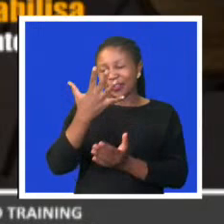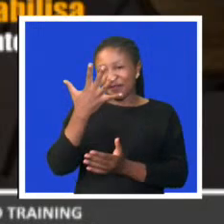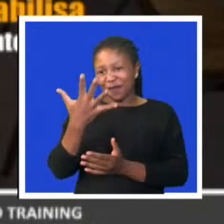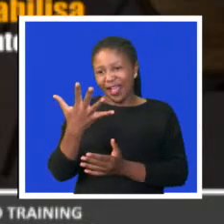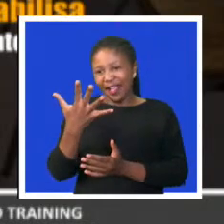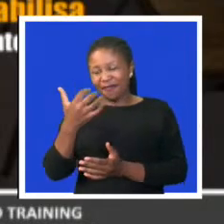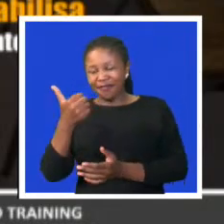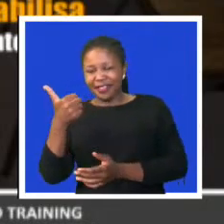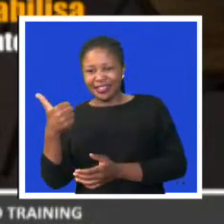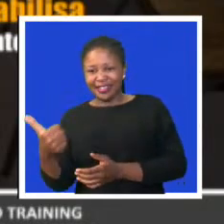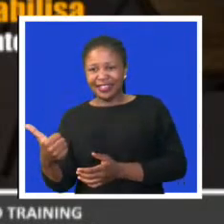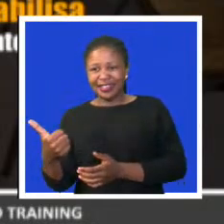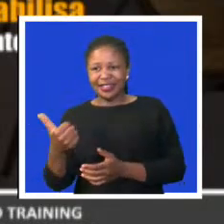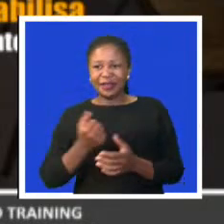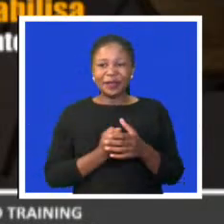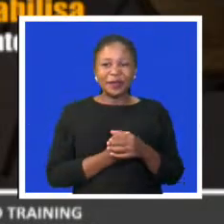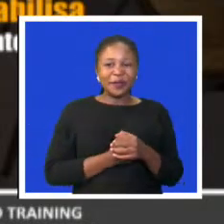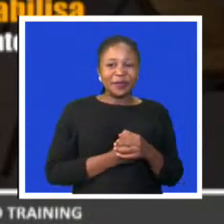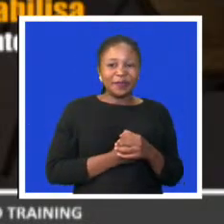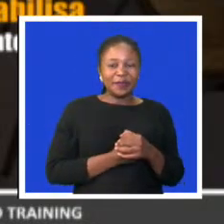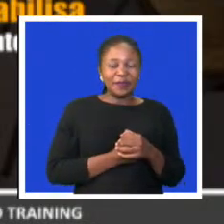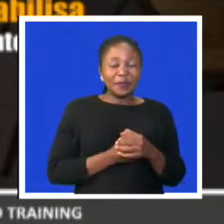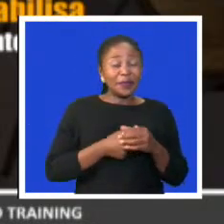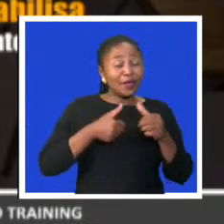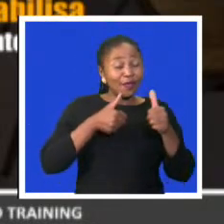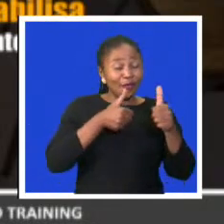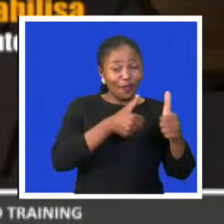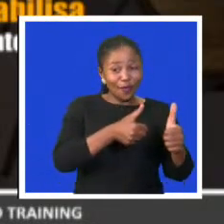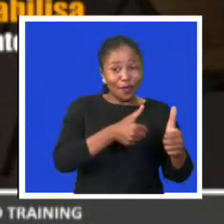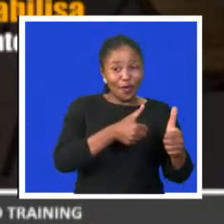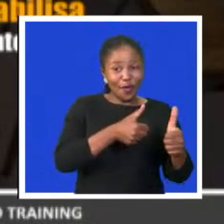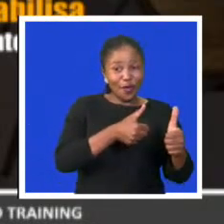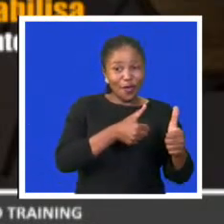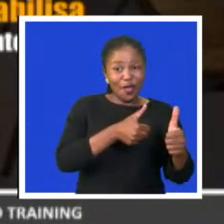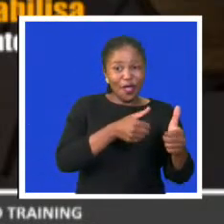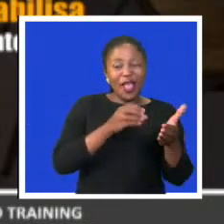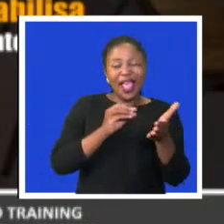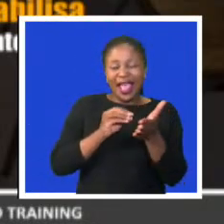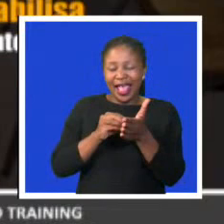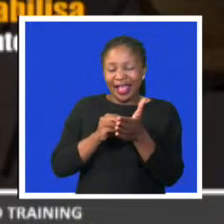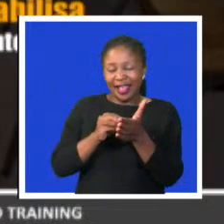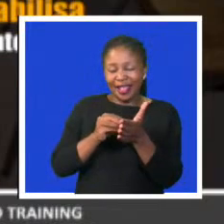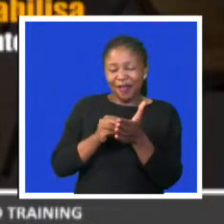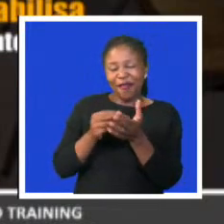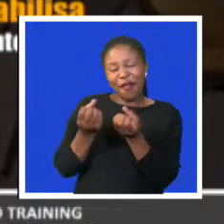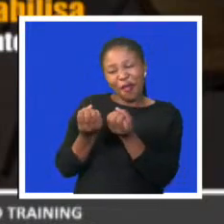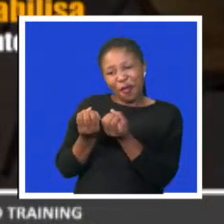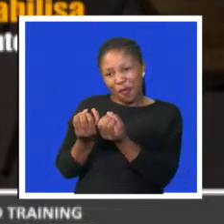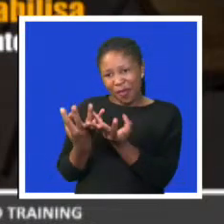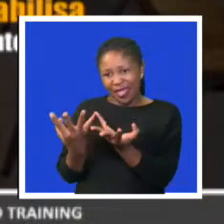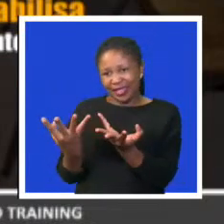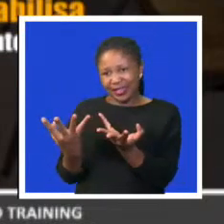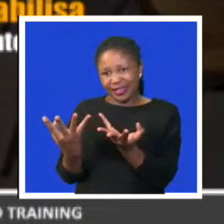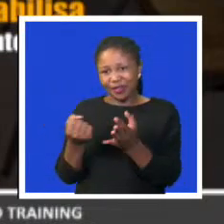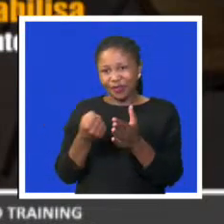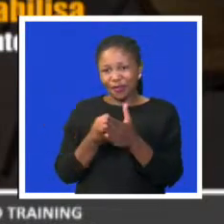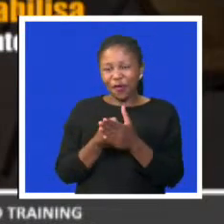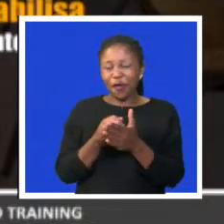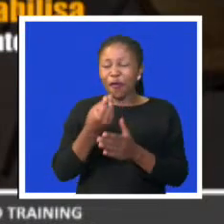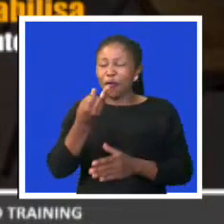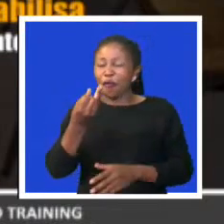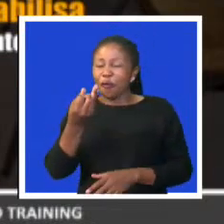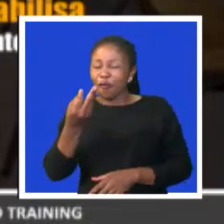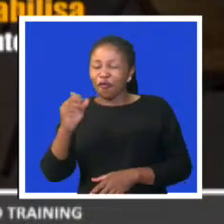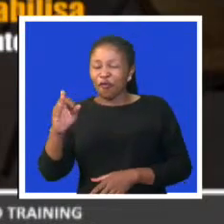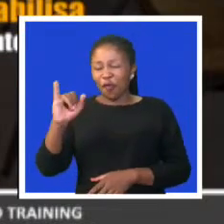6s. From 3:30 p.m. until 4 p.m. is mathematics for form